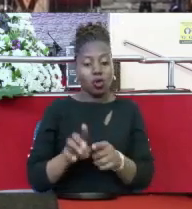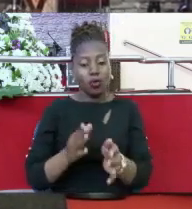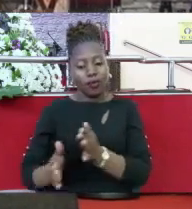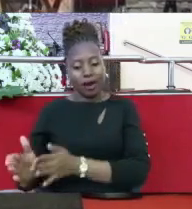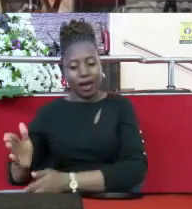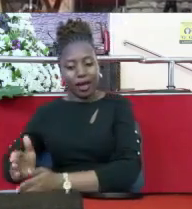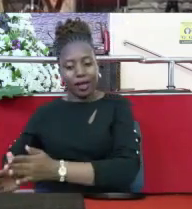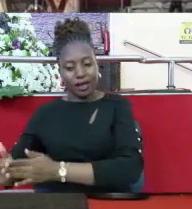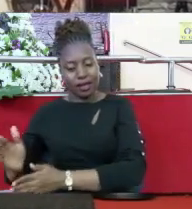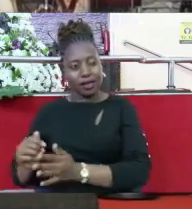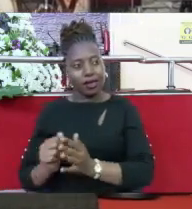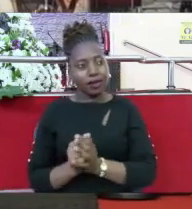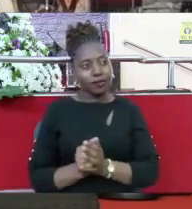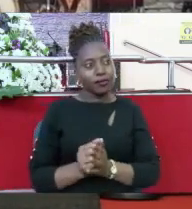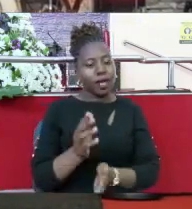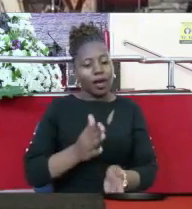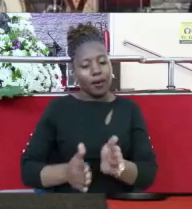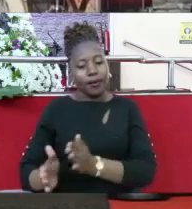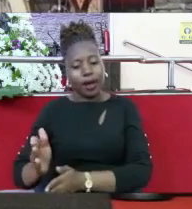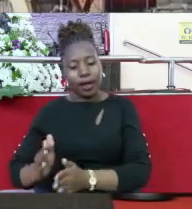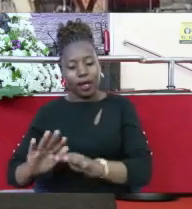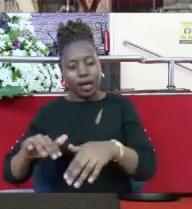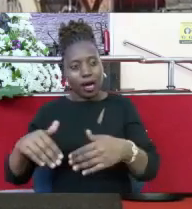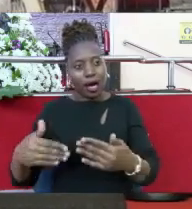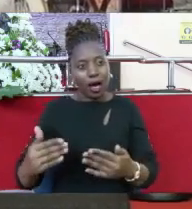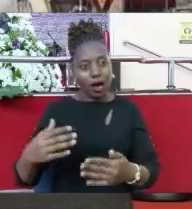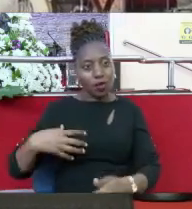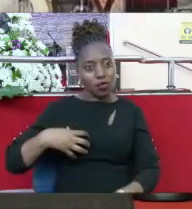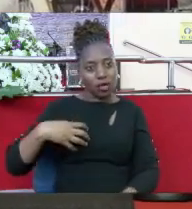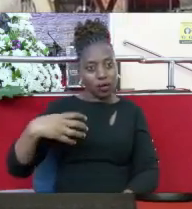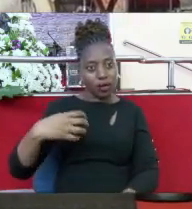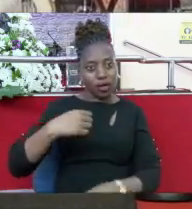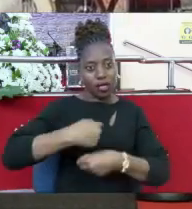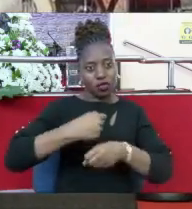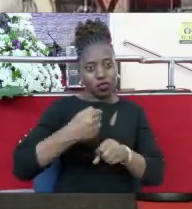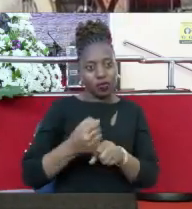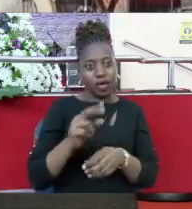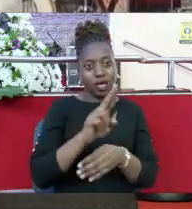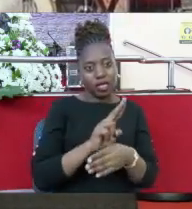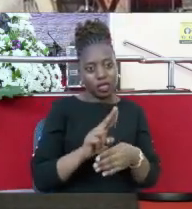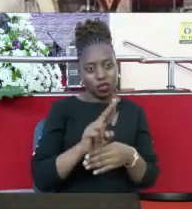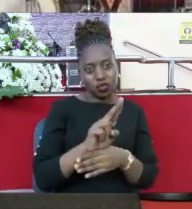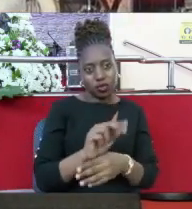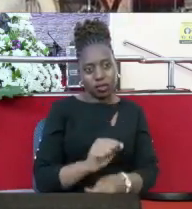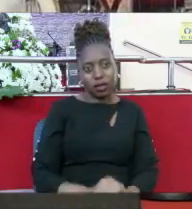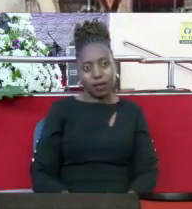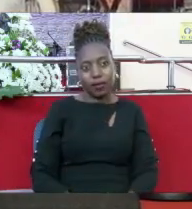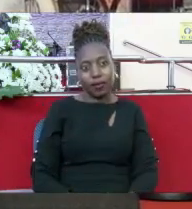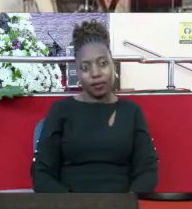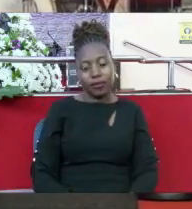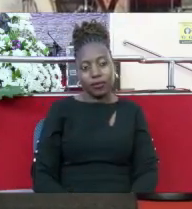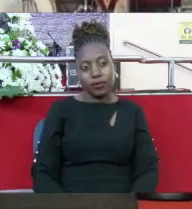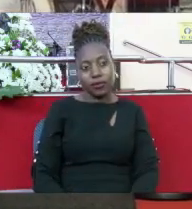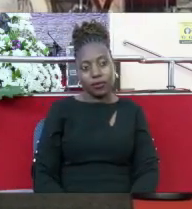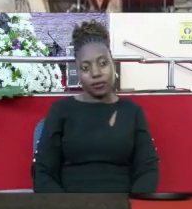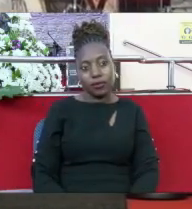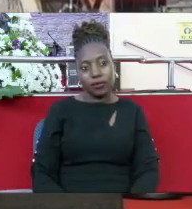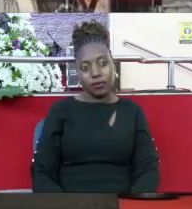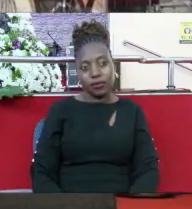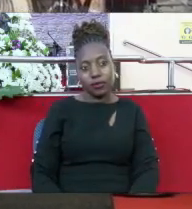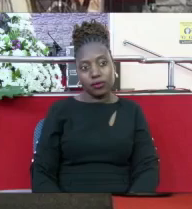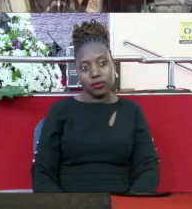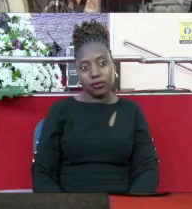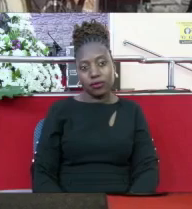kupanga. Planning how that money or the wealth you have made is being used. Kupanga vile pesa ile